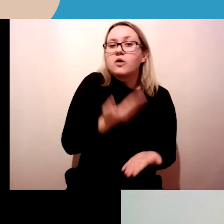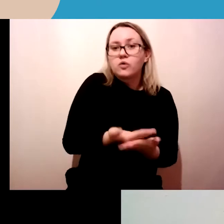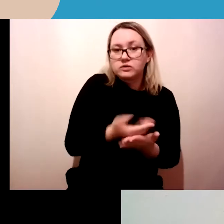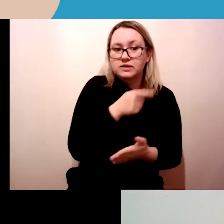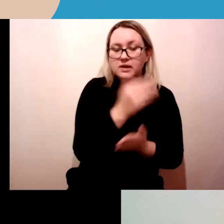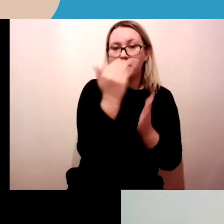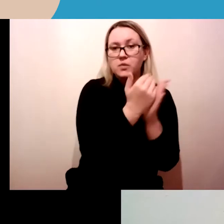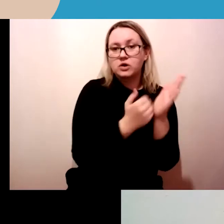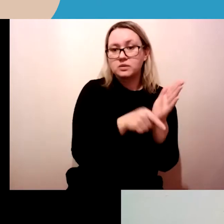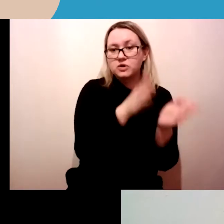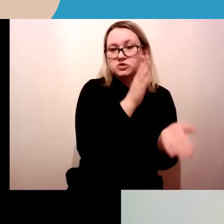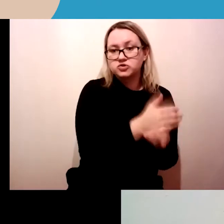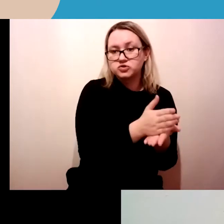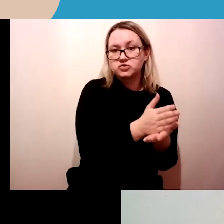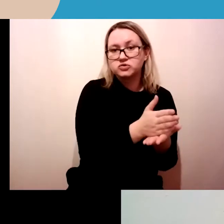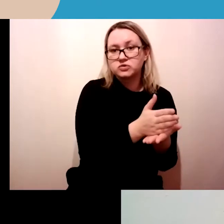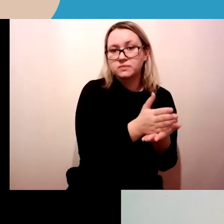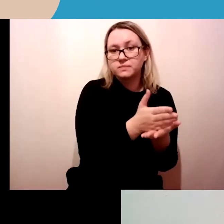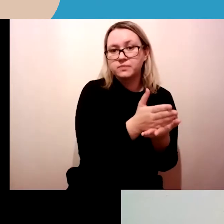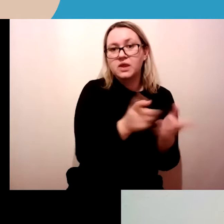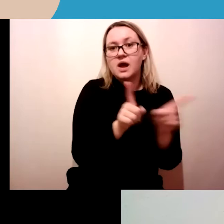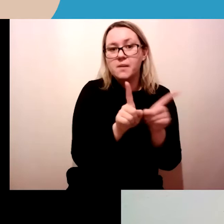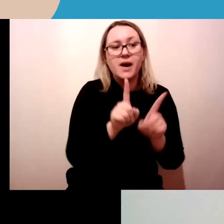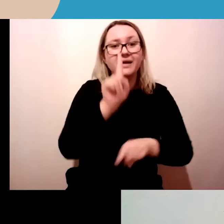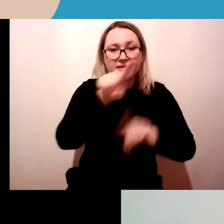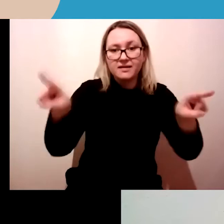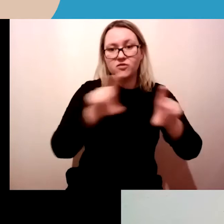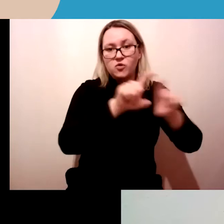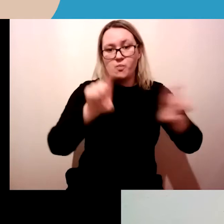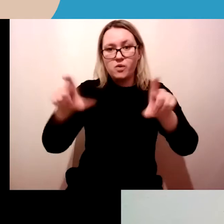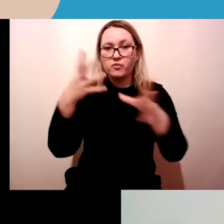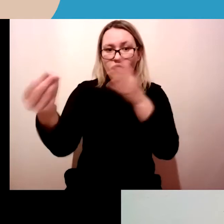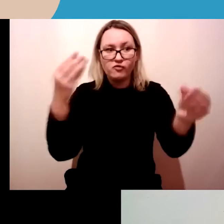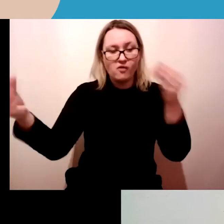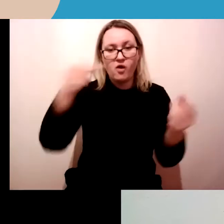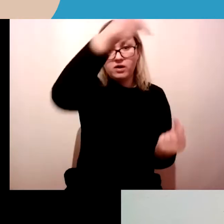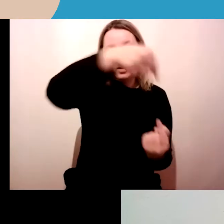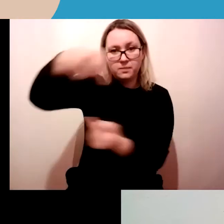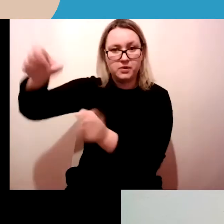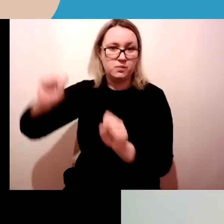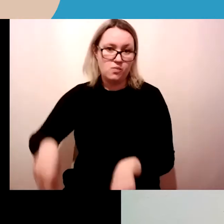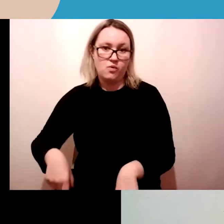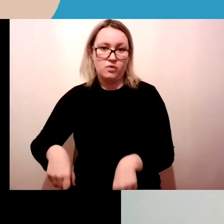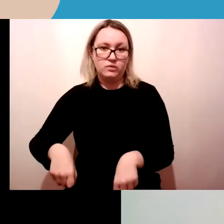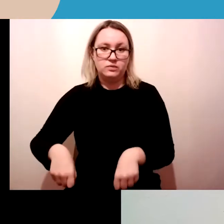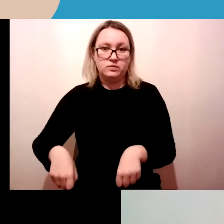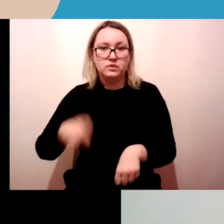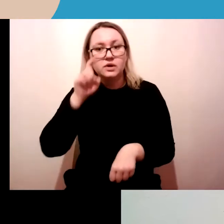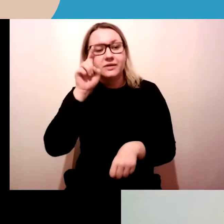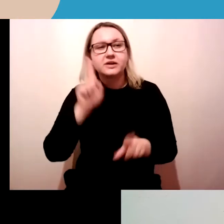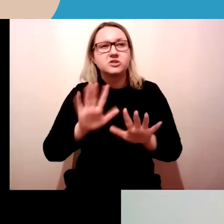which was very appealing to us because one can easily adapt it to